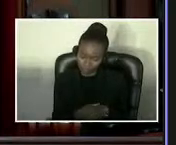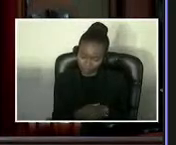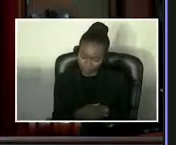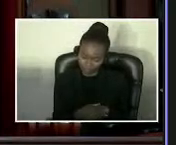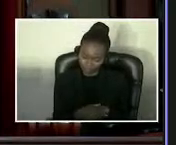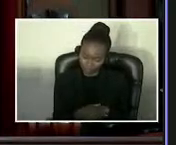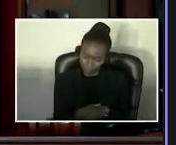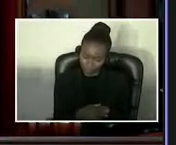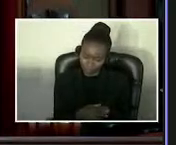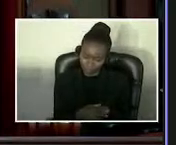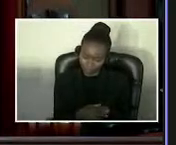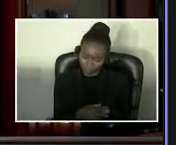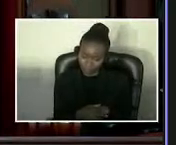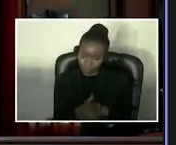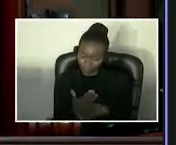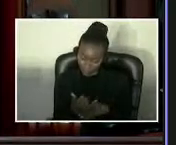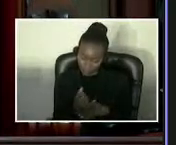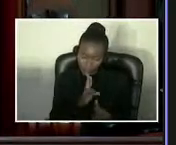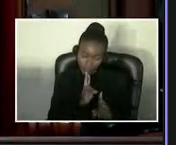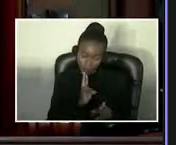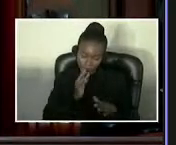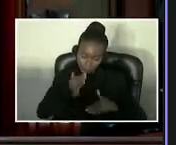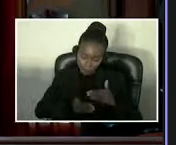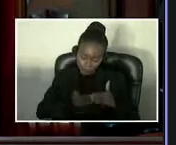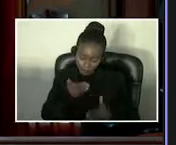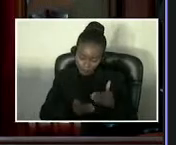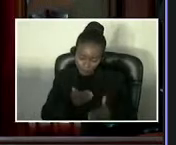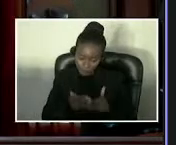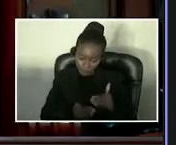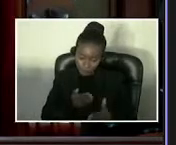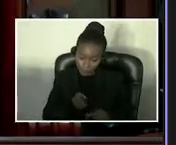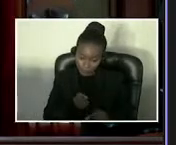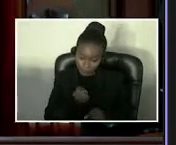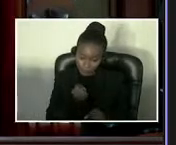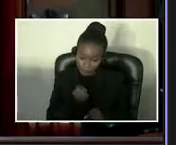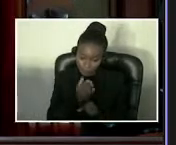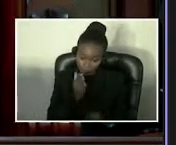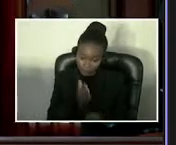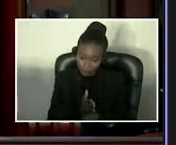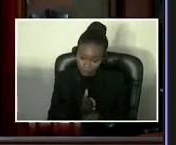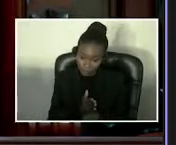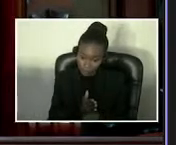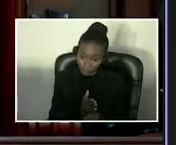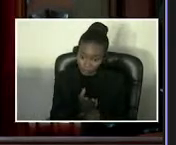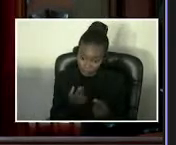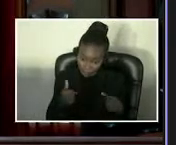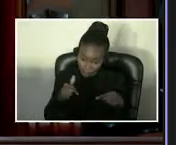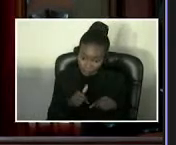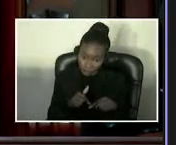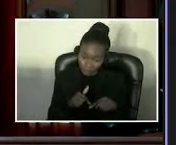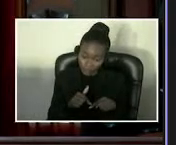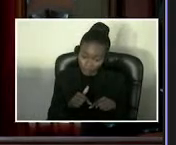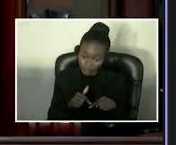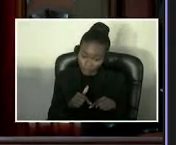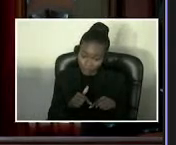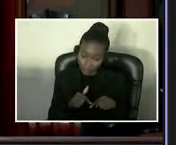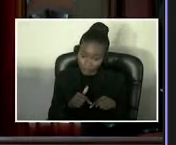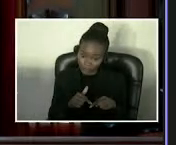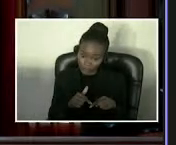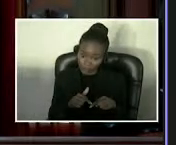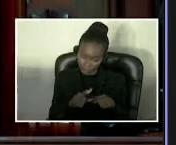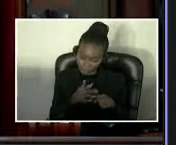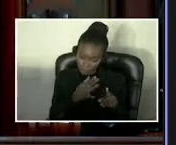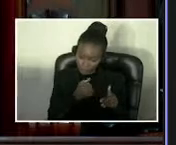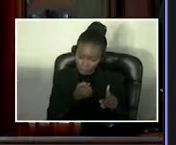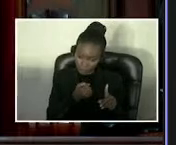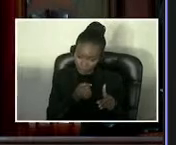reporting on the progress on that any major commit on that if we as this house fail to challenge constructively this tendency